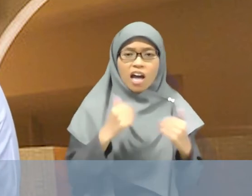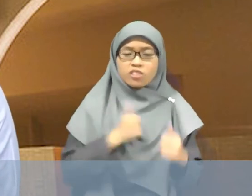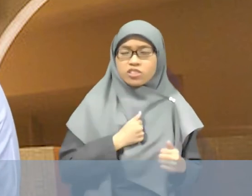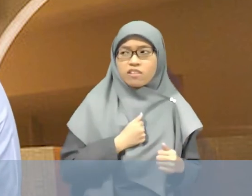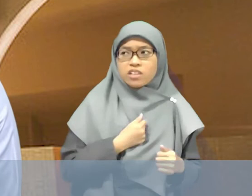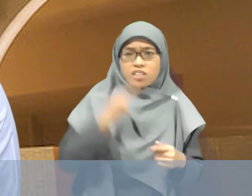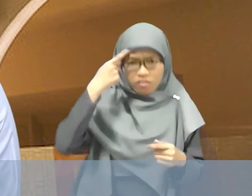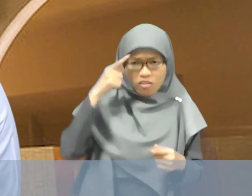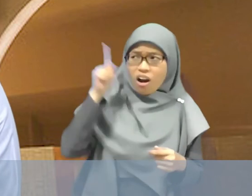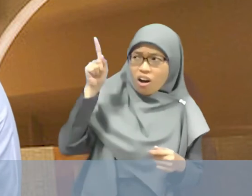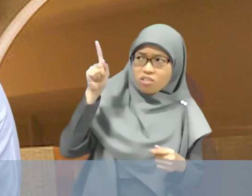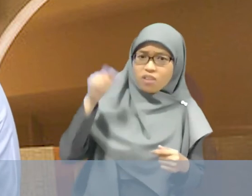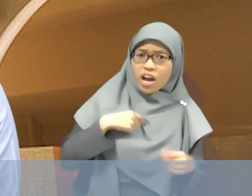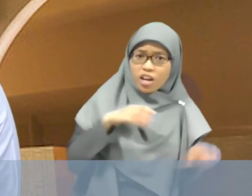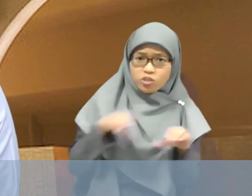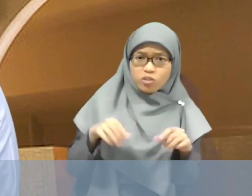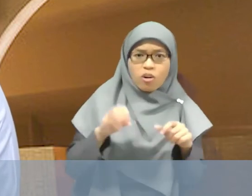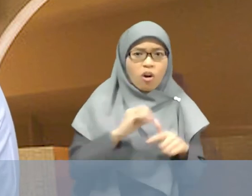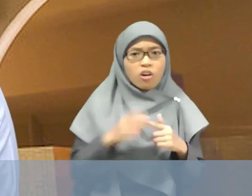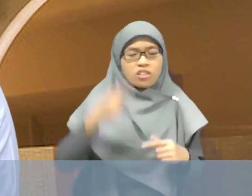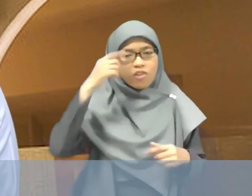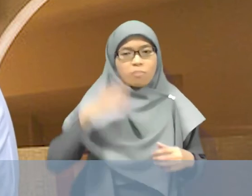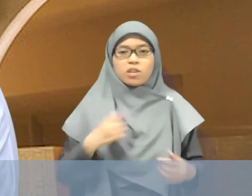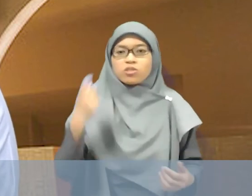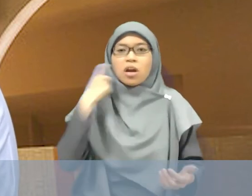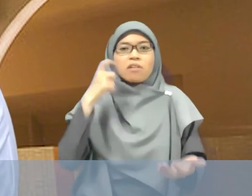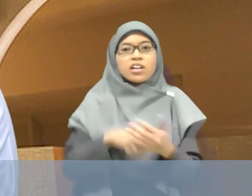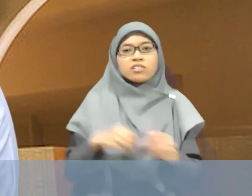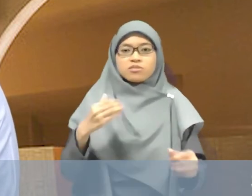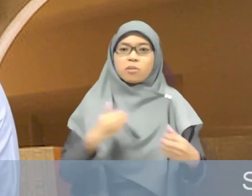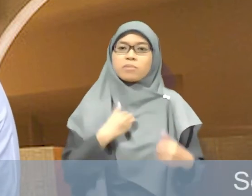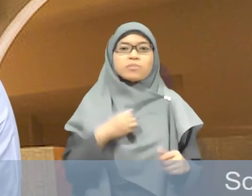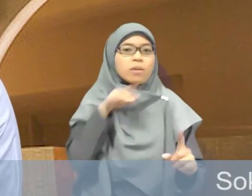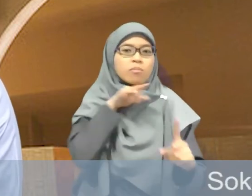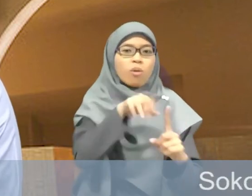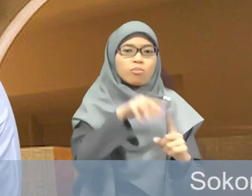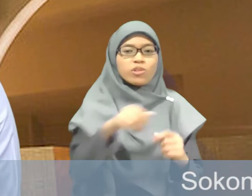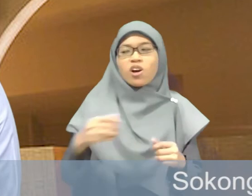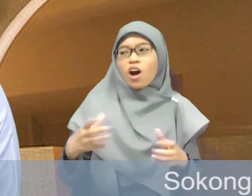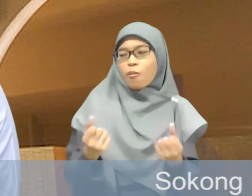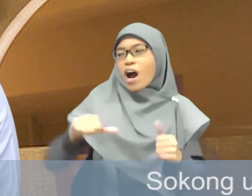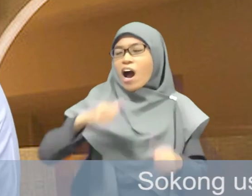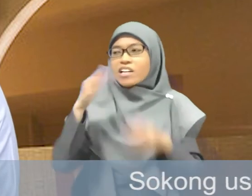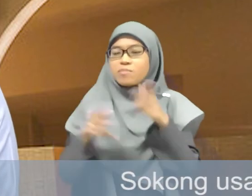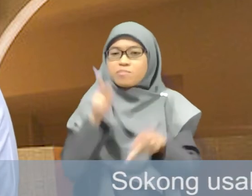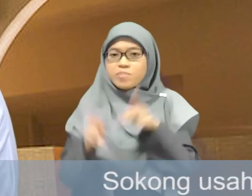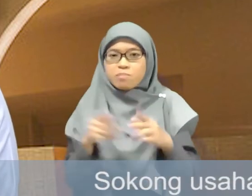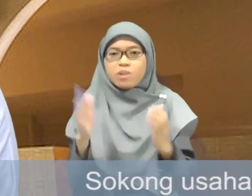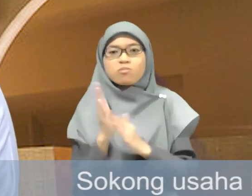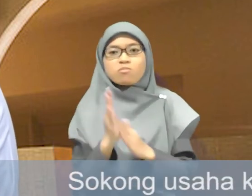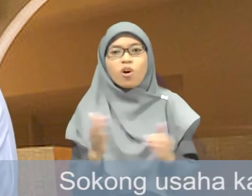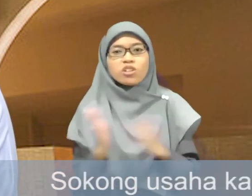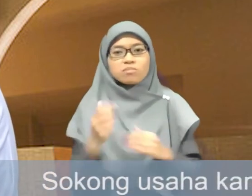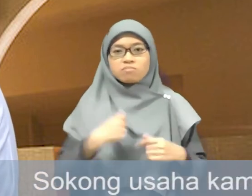eyes of people, but instead humble yourself in front of Allah subhanahu wa ta'ala and showcase good characteristics in front of